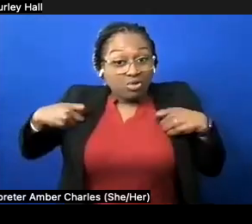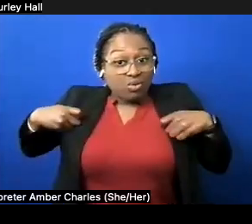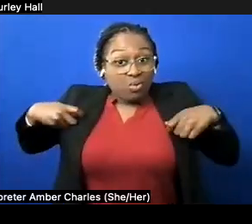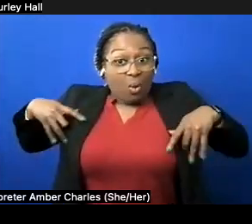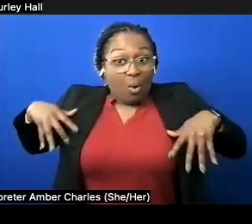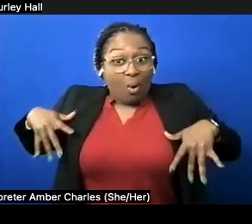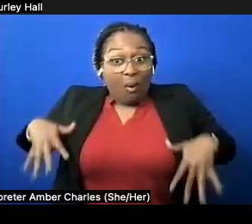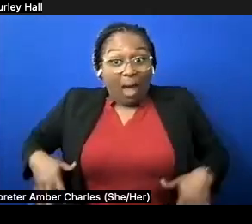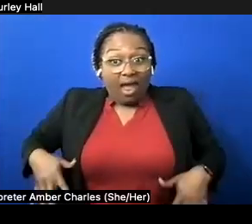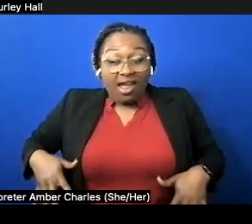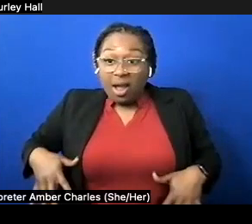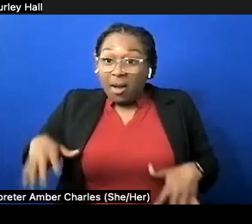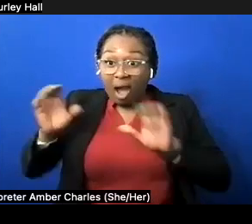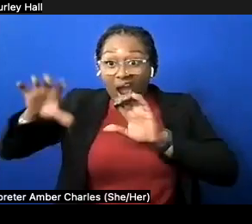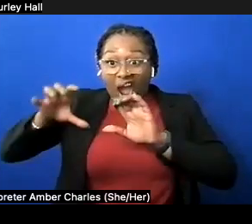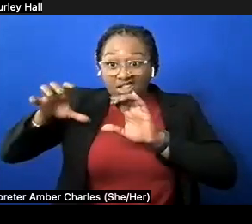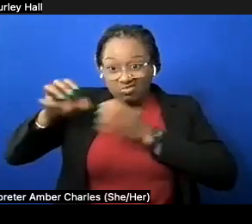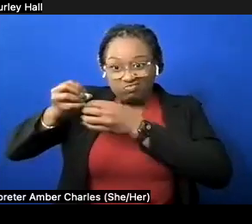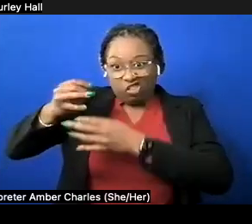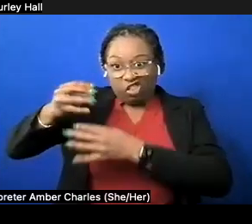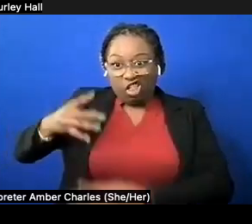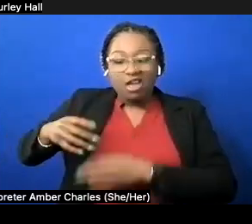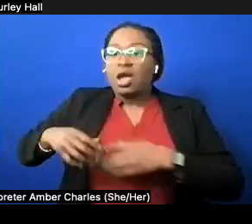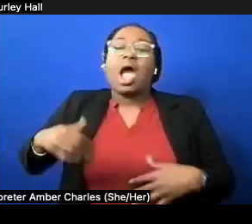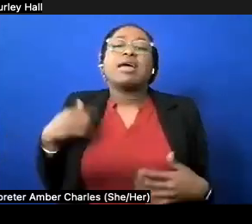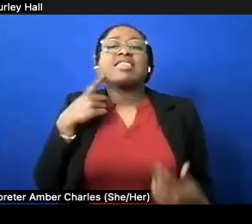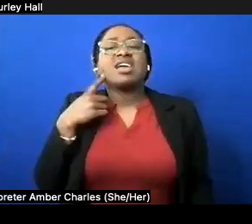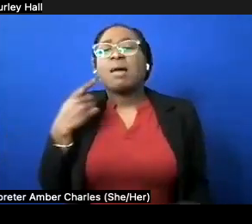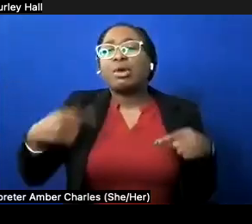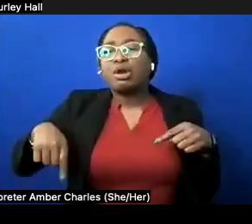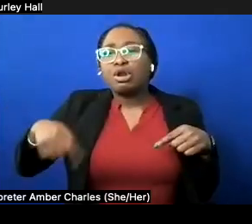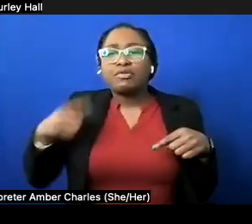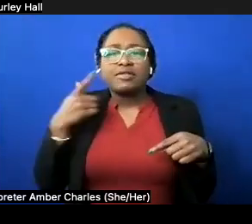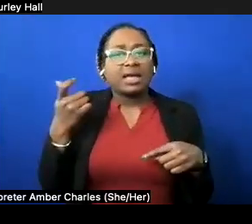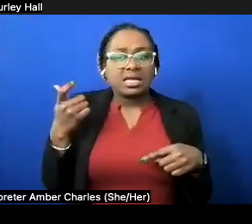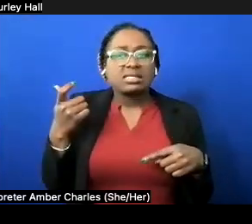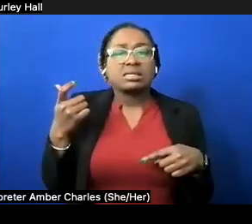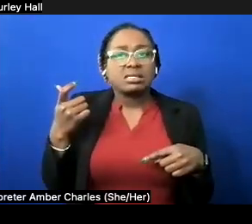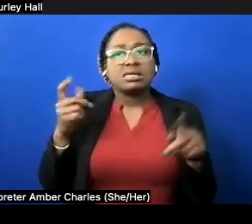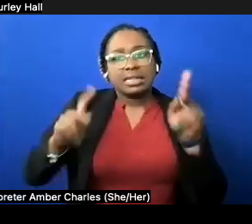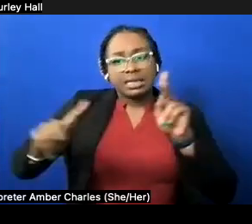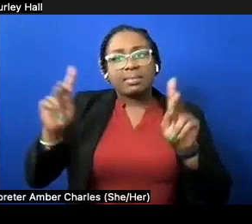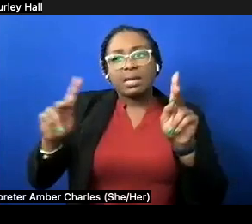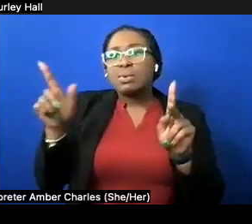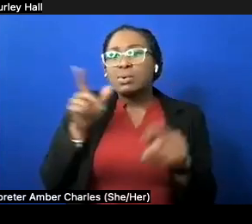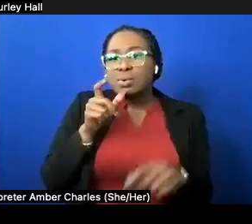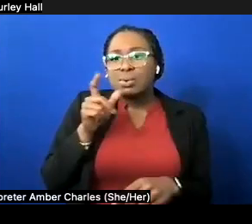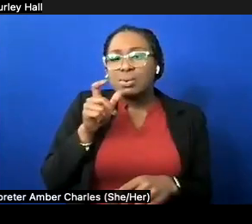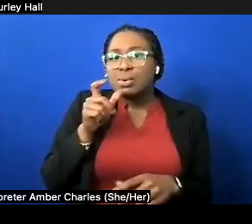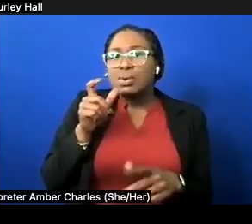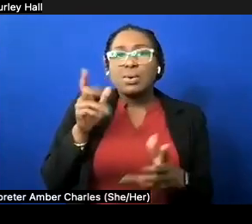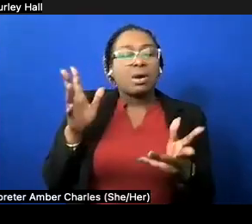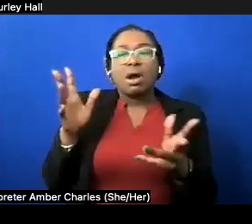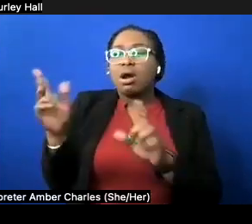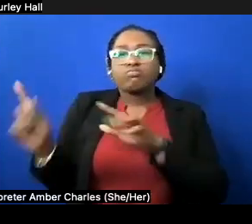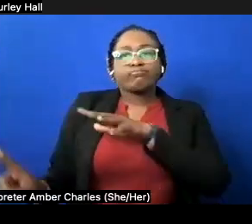ass cheeks. And I think I'm so nervous just because the people that are gracing us